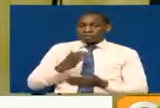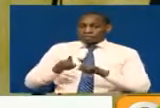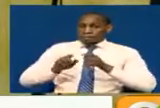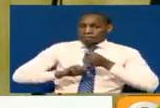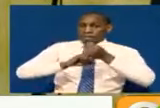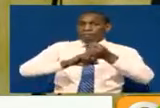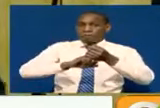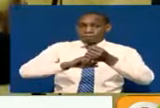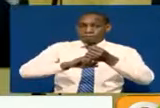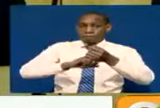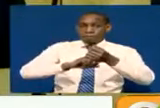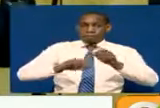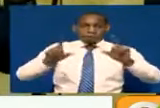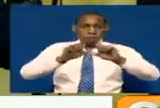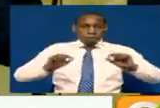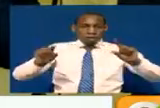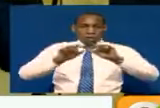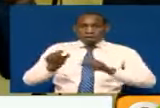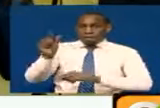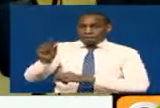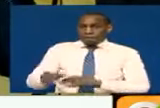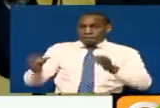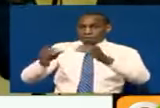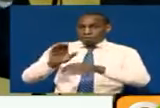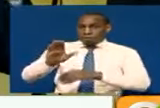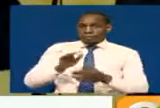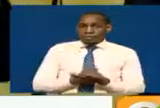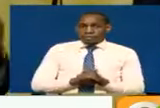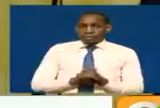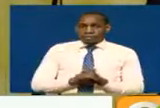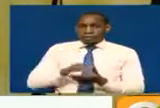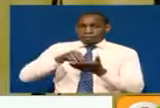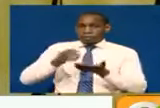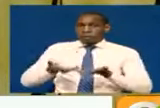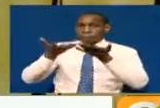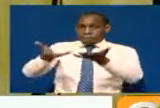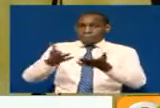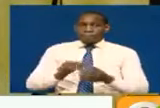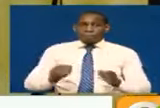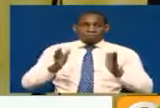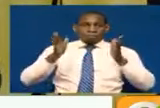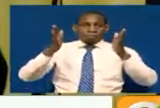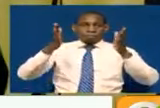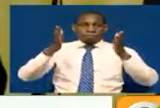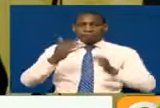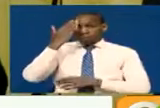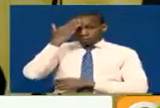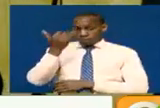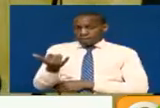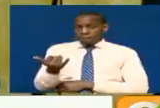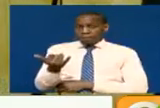support the sentiment that somebody from your community, the Ogiek, should get this position. Why?